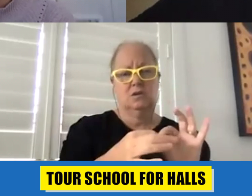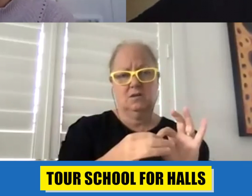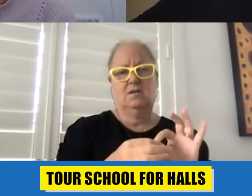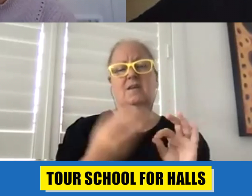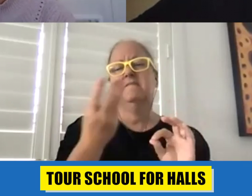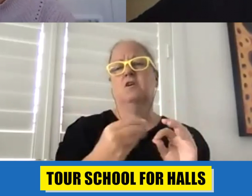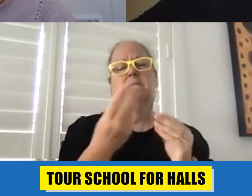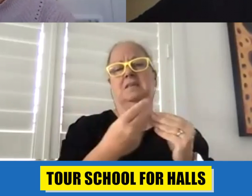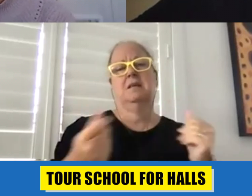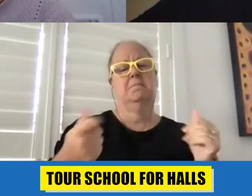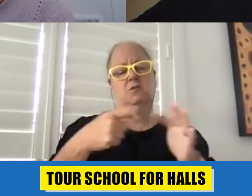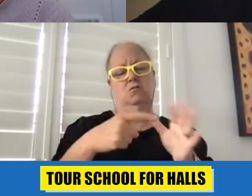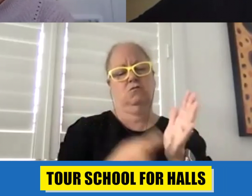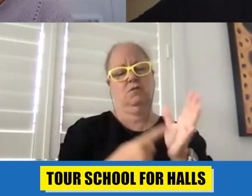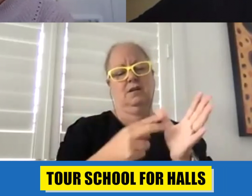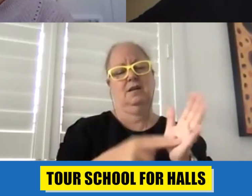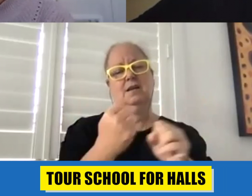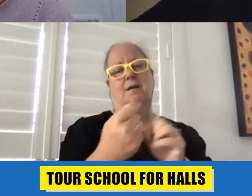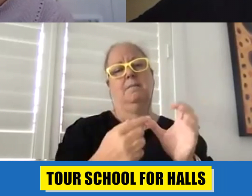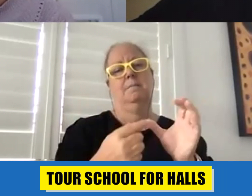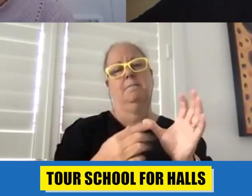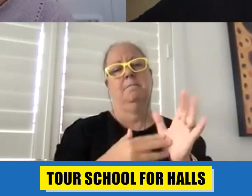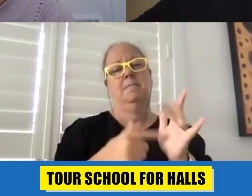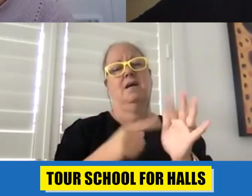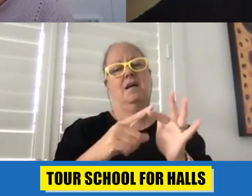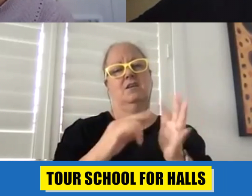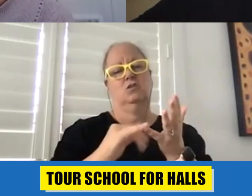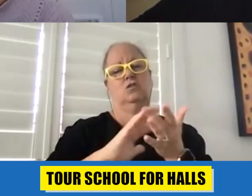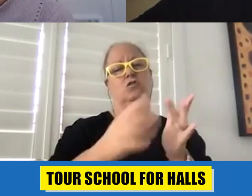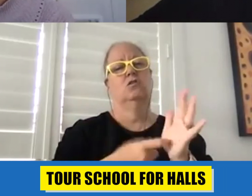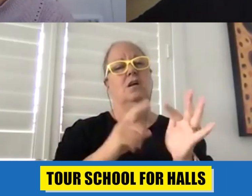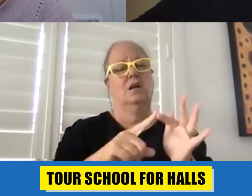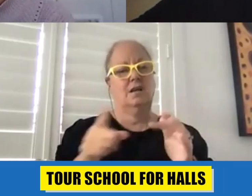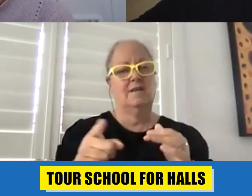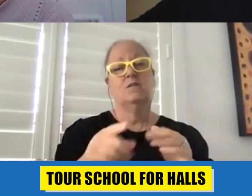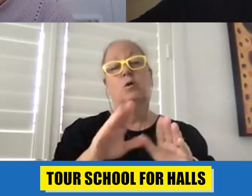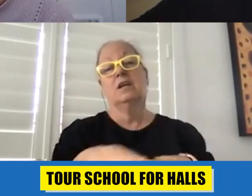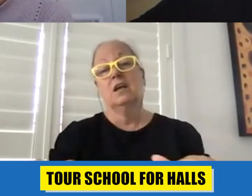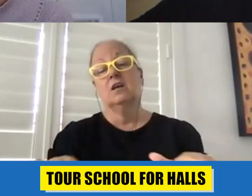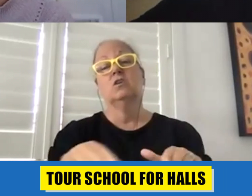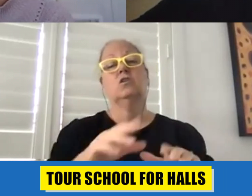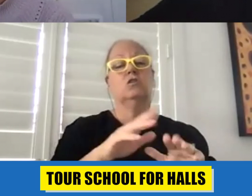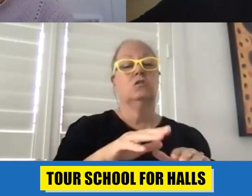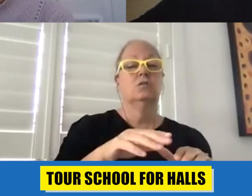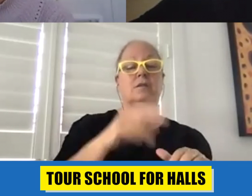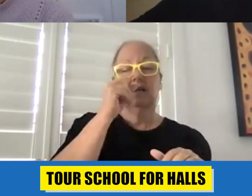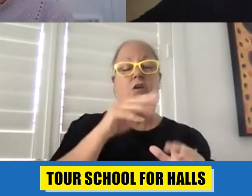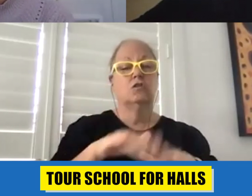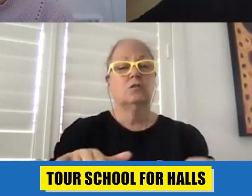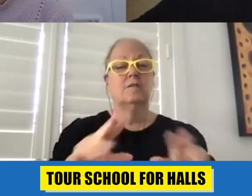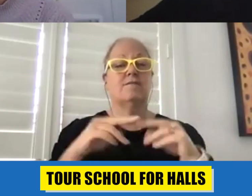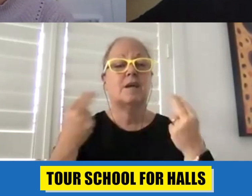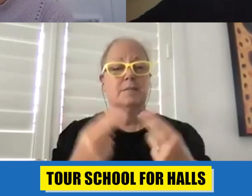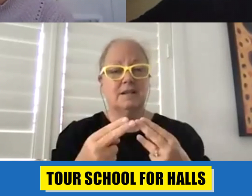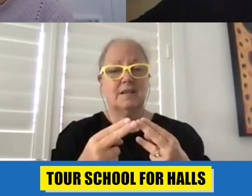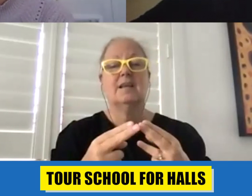Shire and have had some rare performances for school holidays for younger children and families pre-COVID, and the occasional